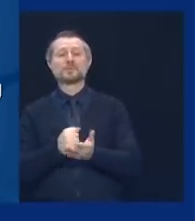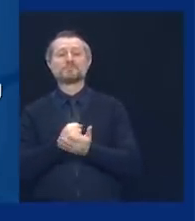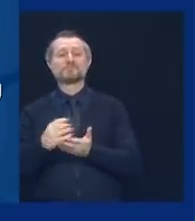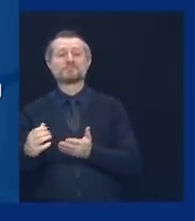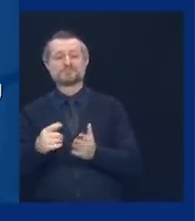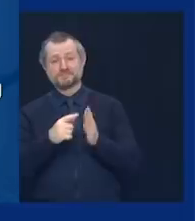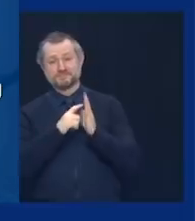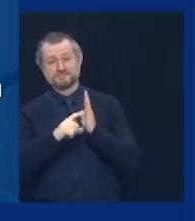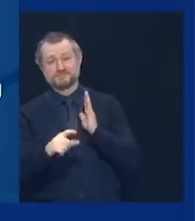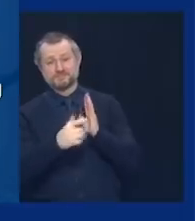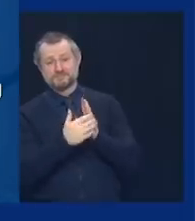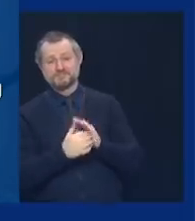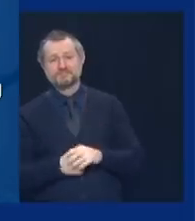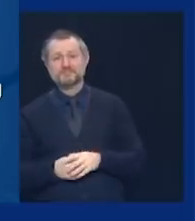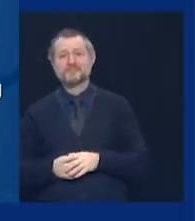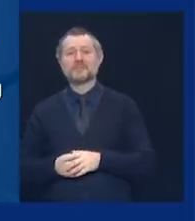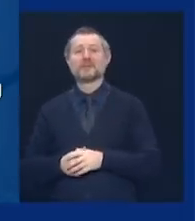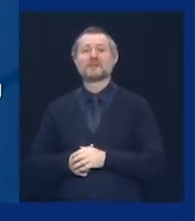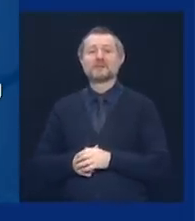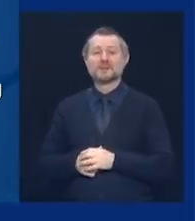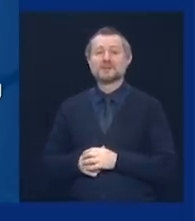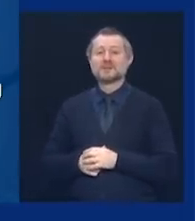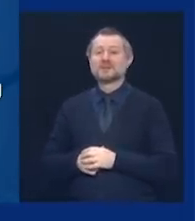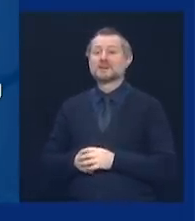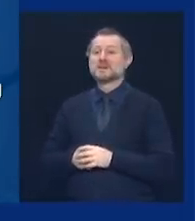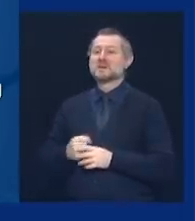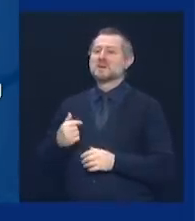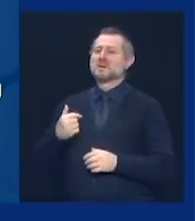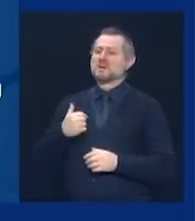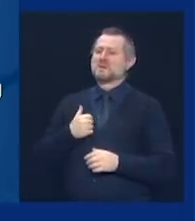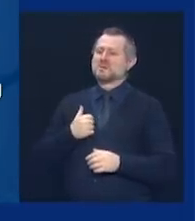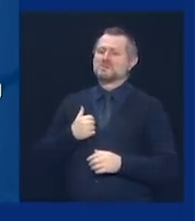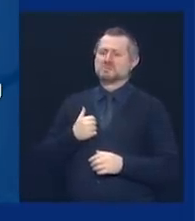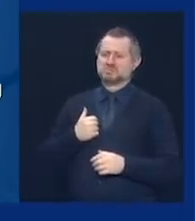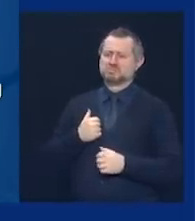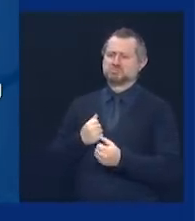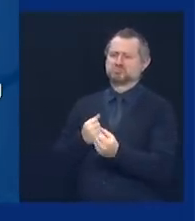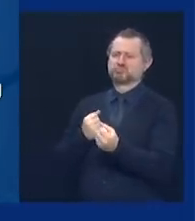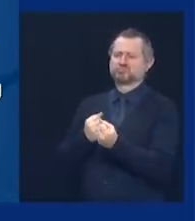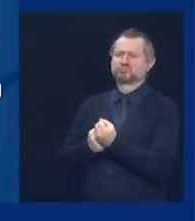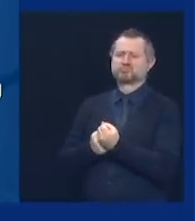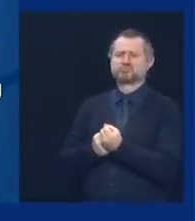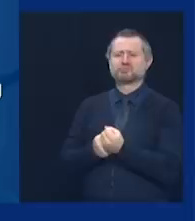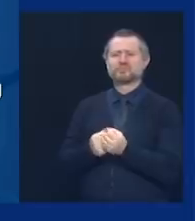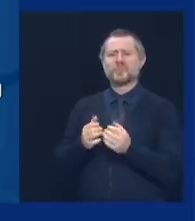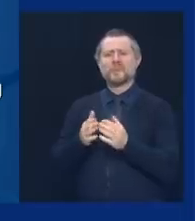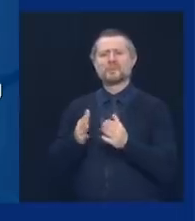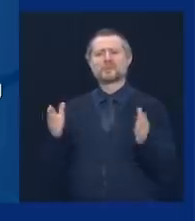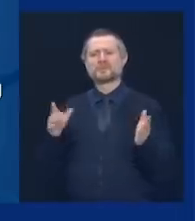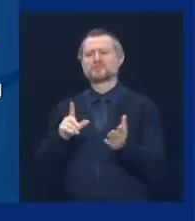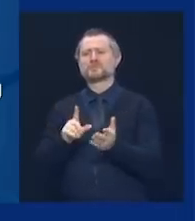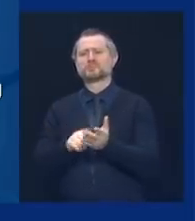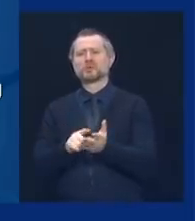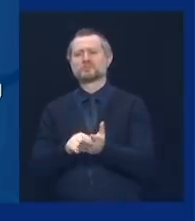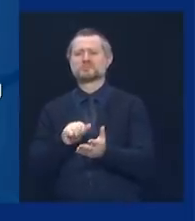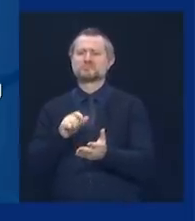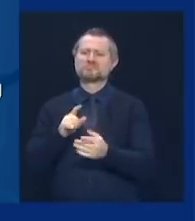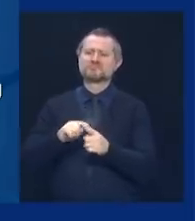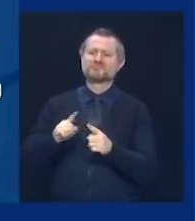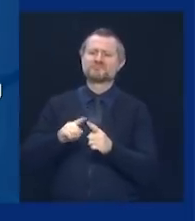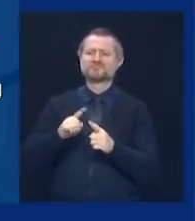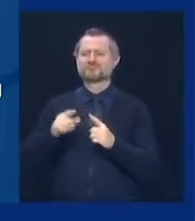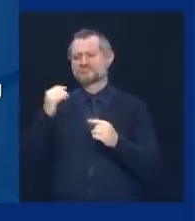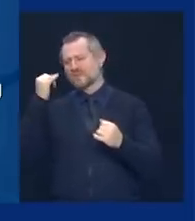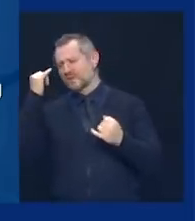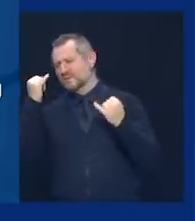which I believe in a free exchange with the free press. When I disagree, I say I disagree.